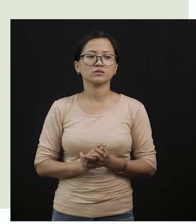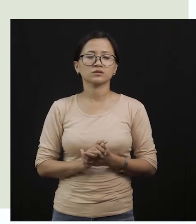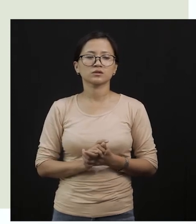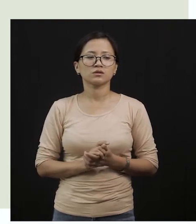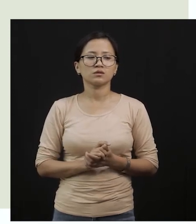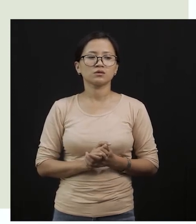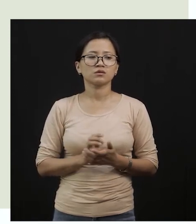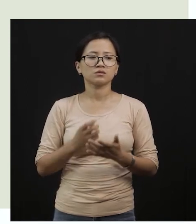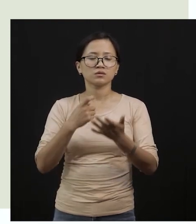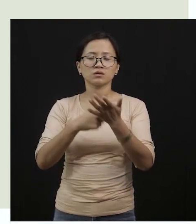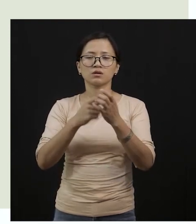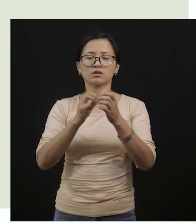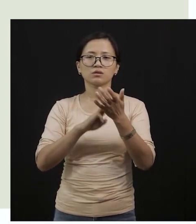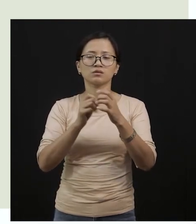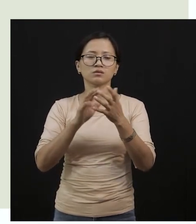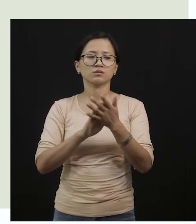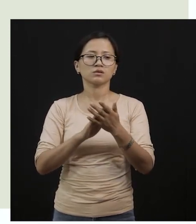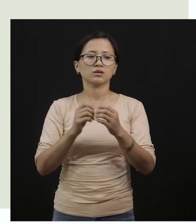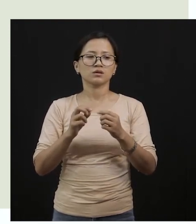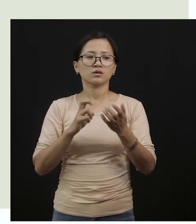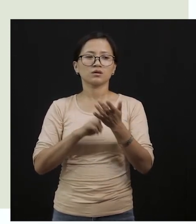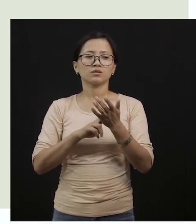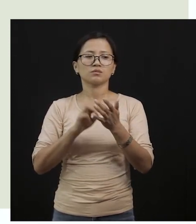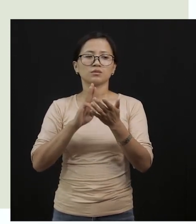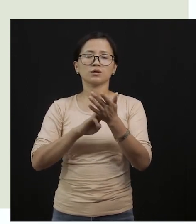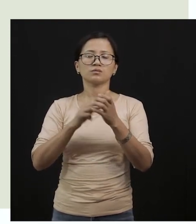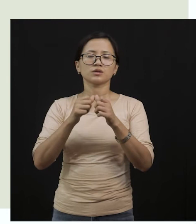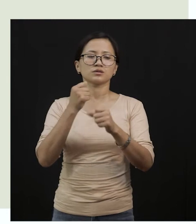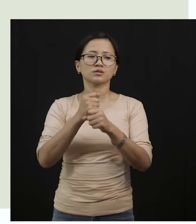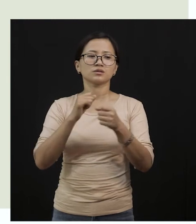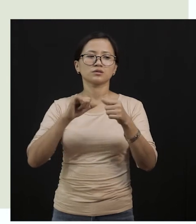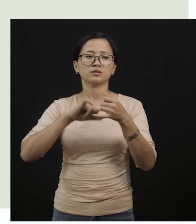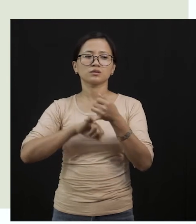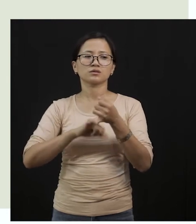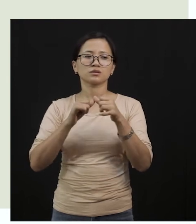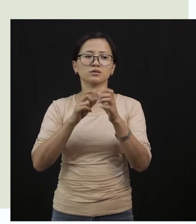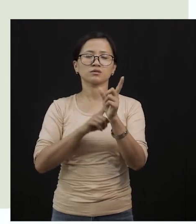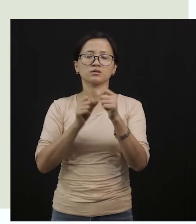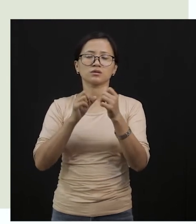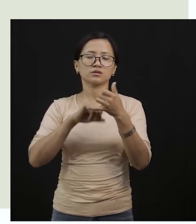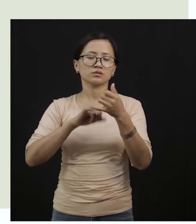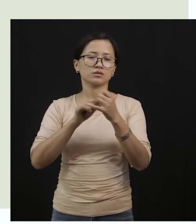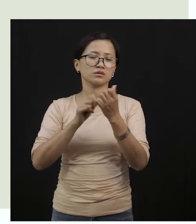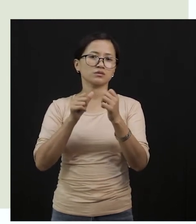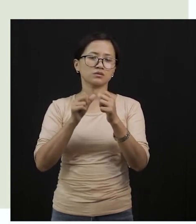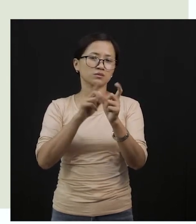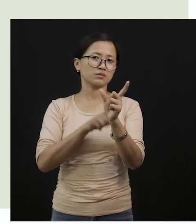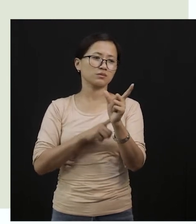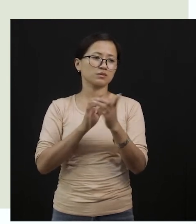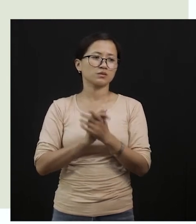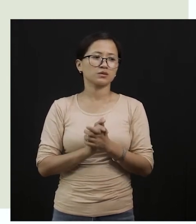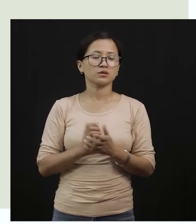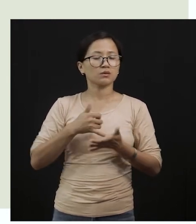want you to read Ramon Magsaysay Award. Repeat, 1962, Ramon Magsaysay Award. And in the